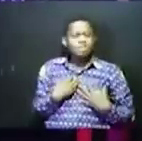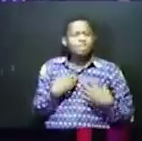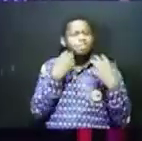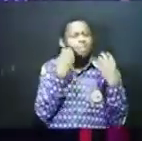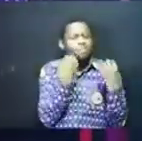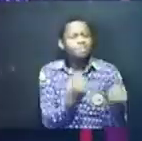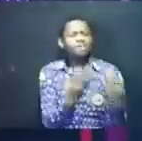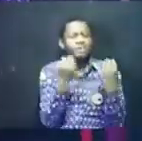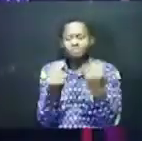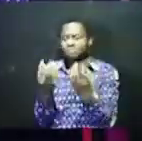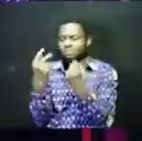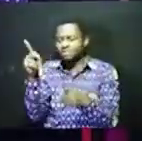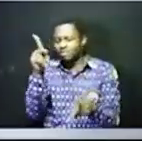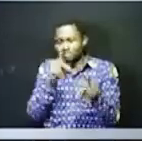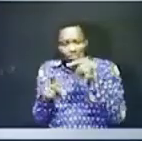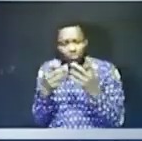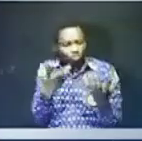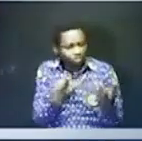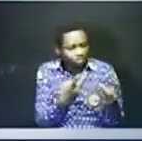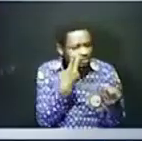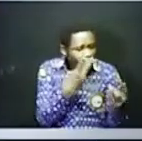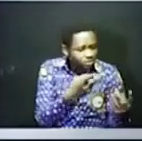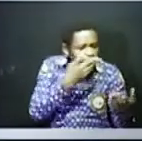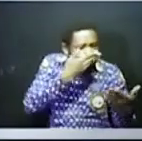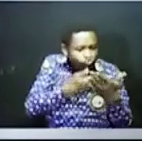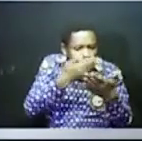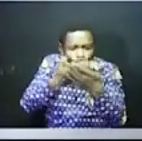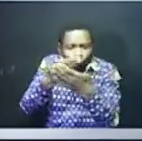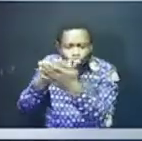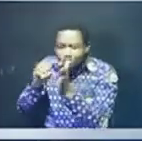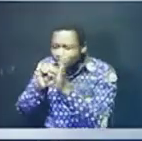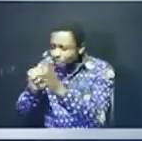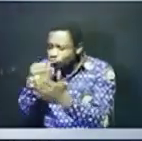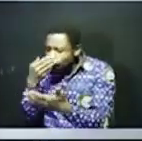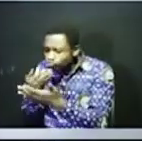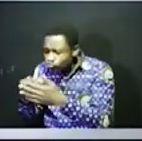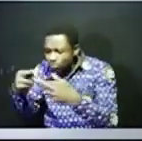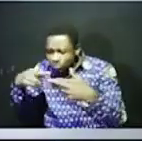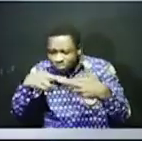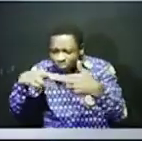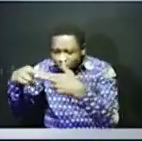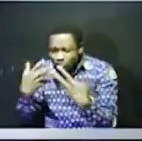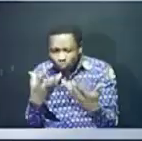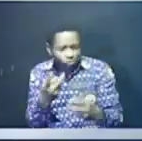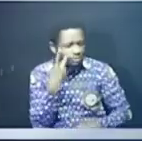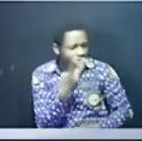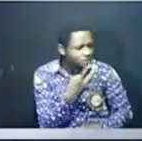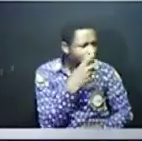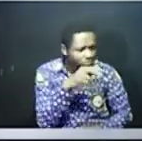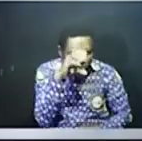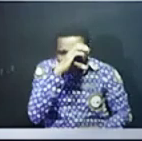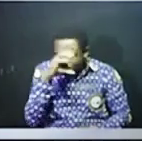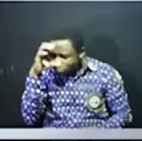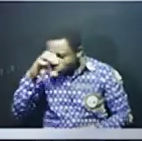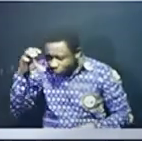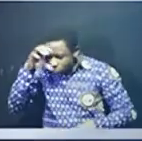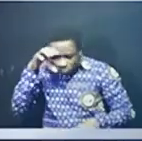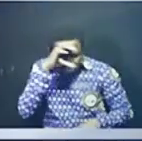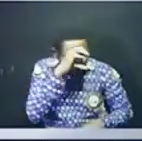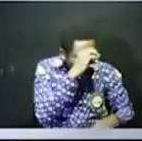living examples of people who live in harmony and radiate marital happiness